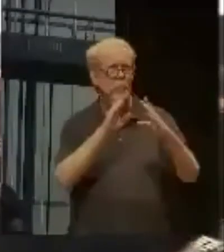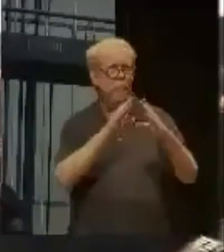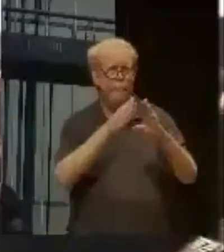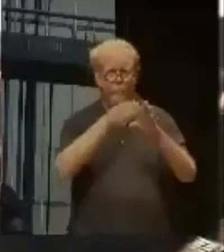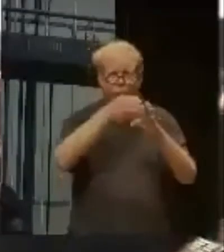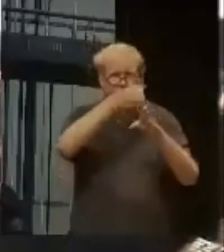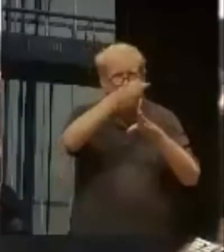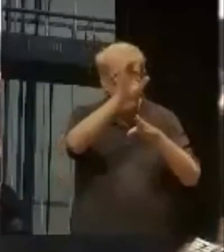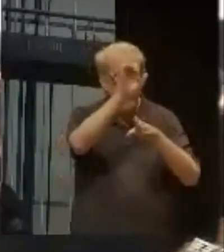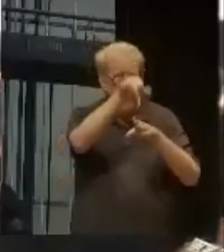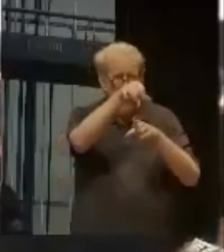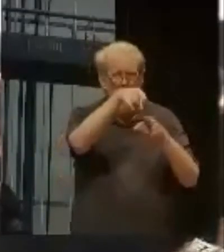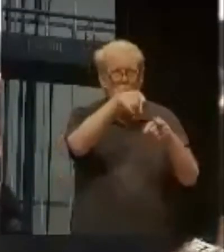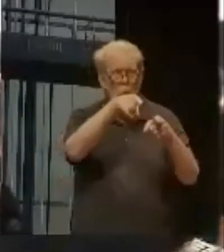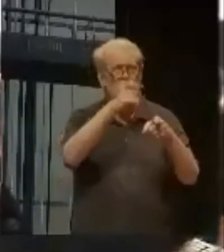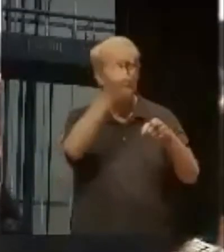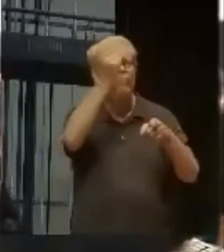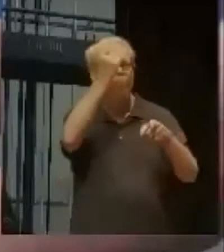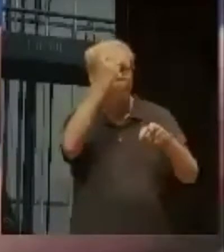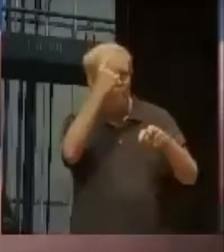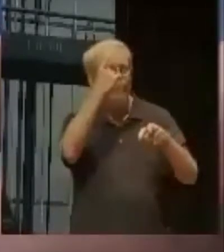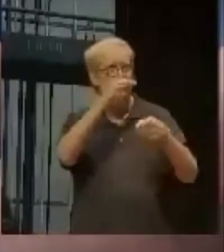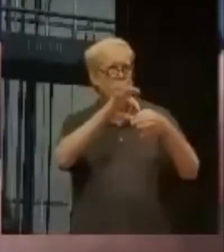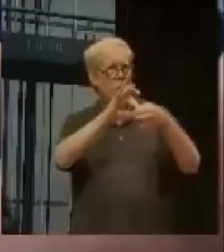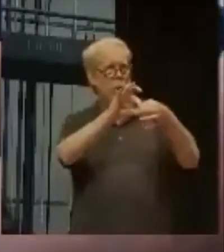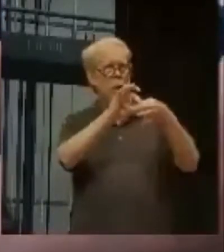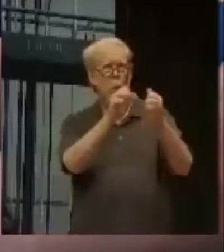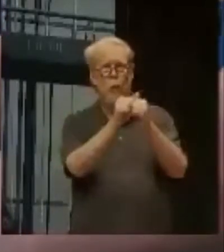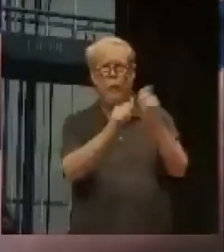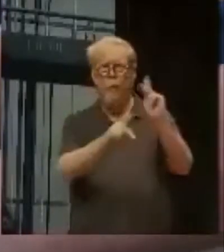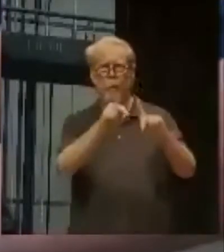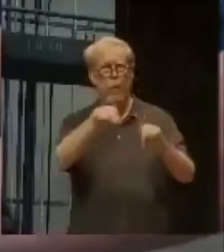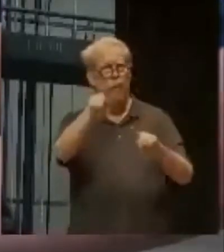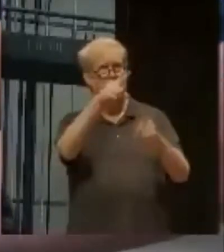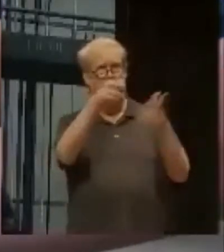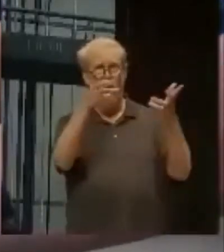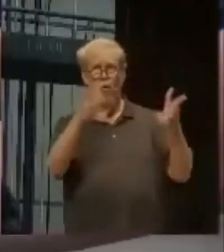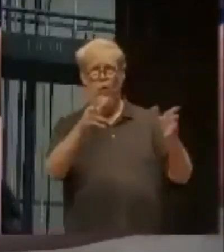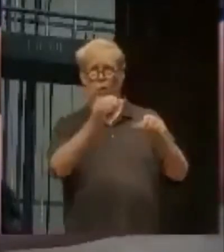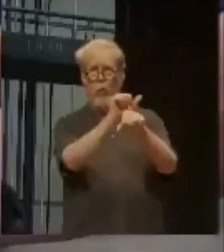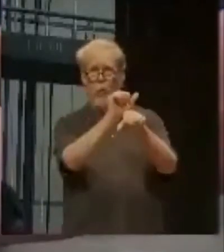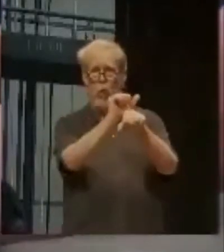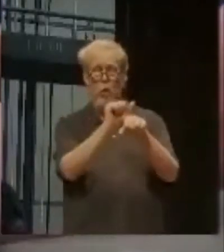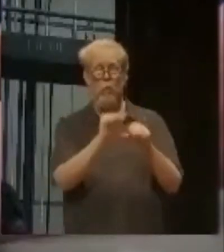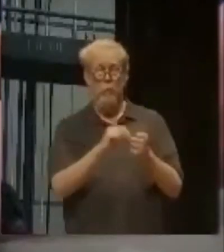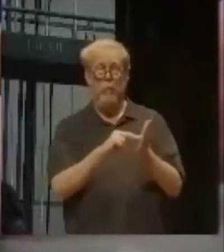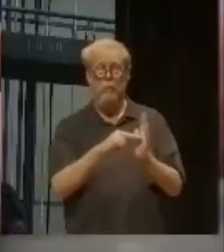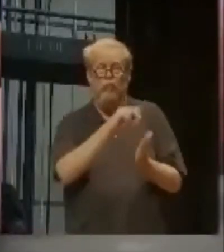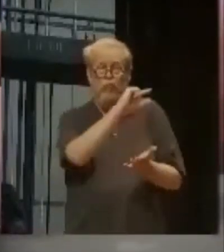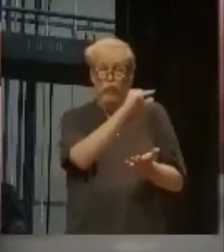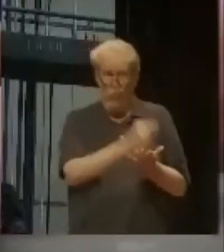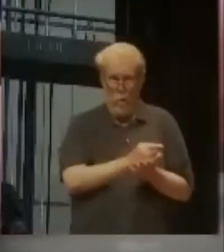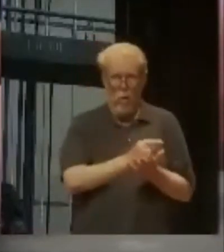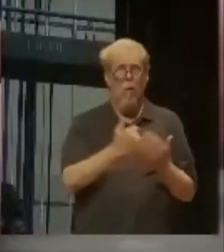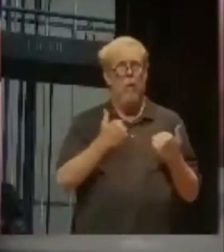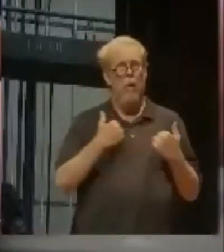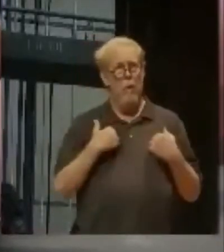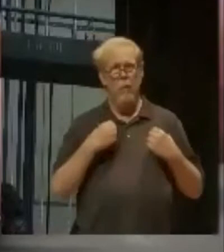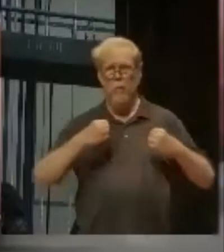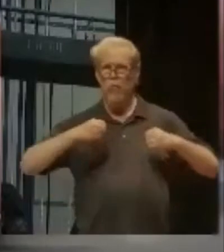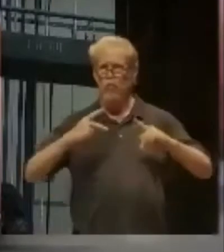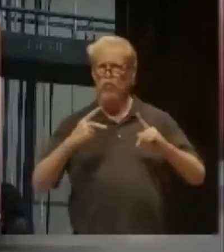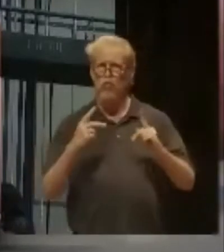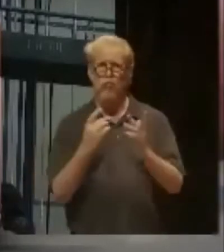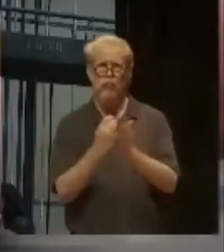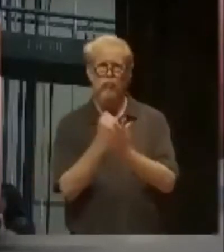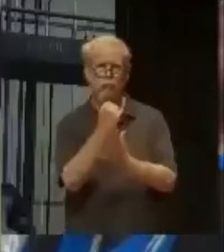work in, and they are actually connected to people in the industry. So when they do graduate, they have the opportunity to